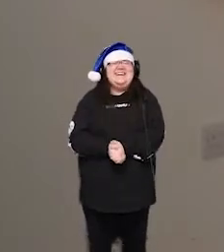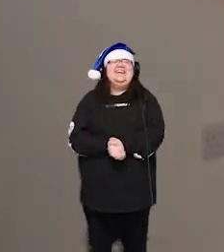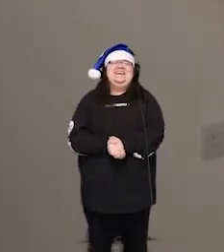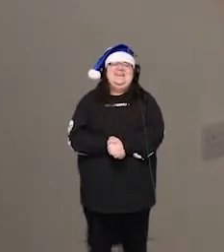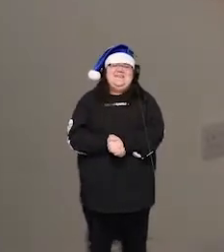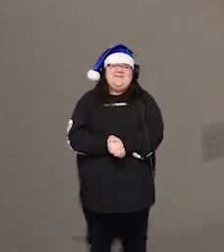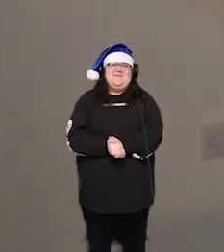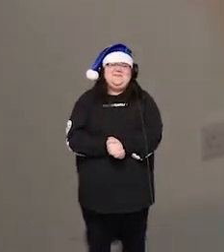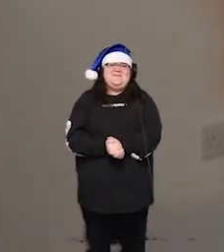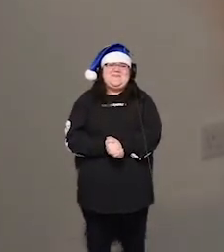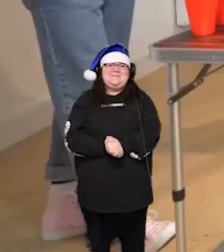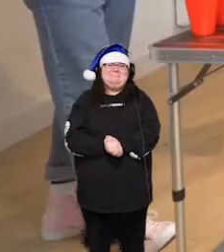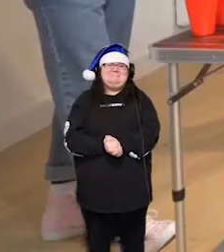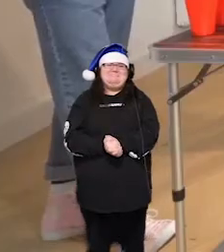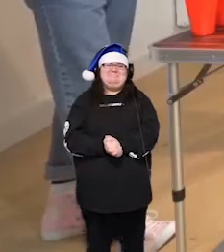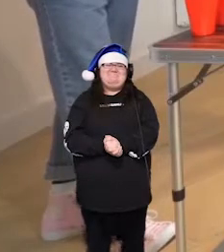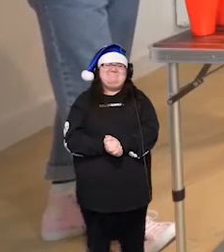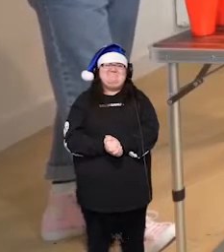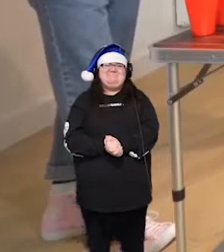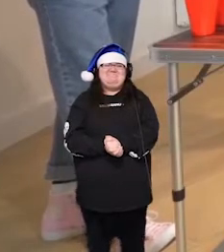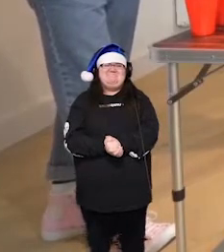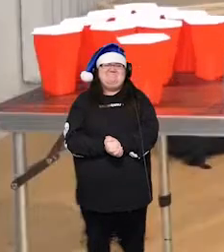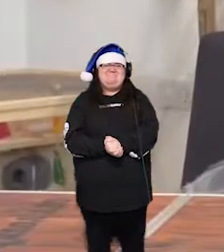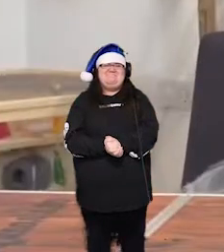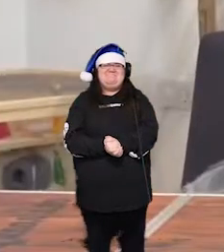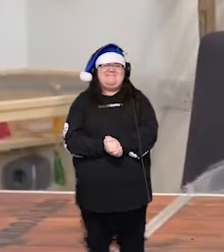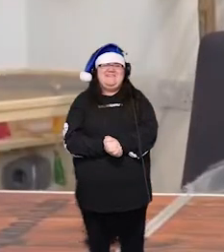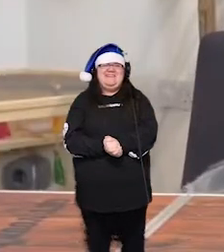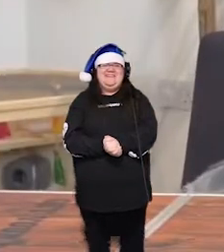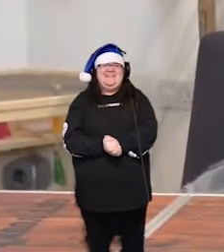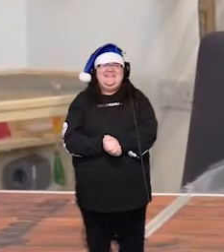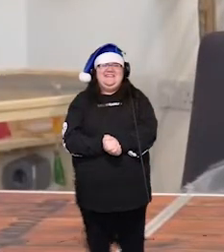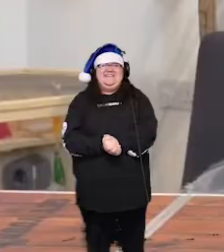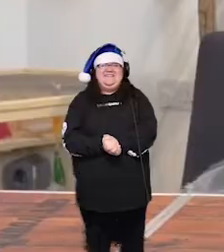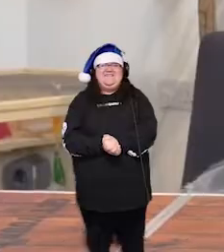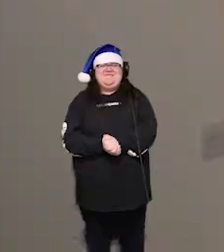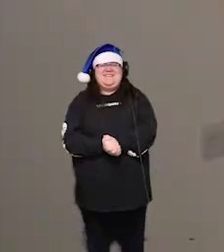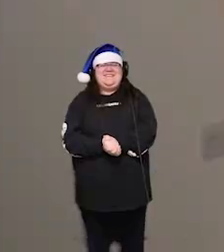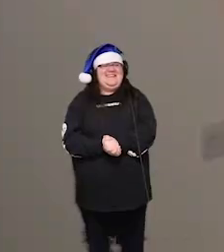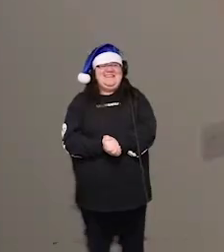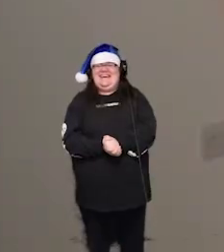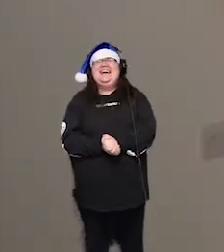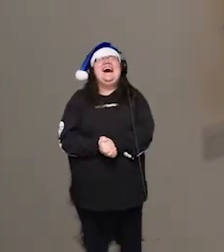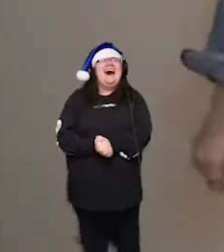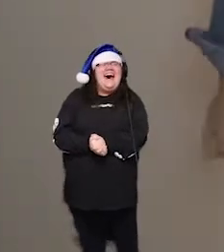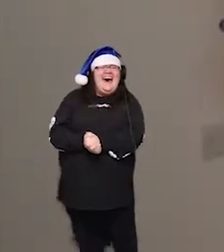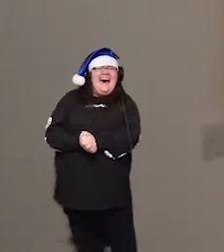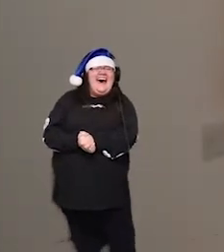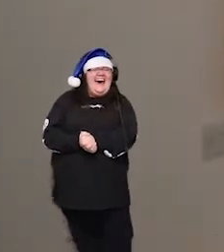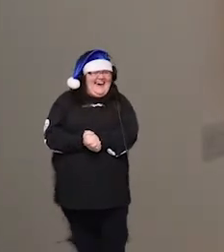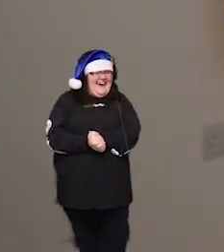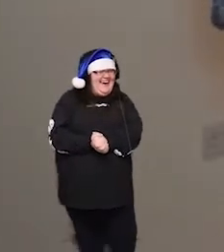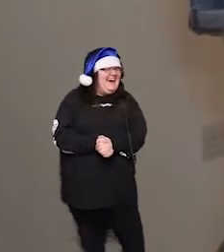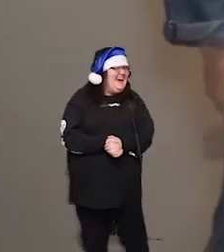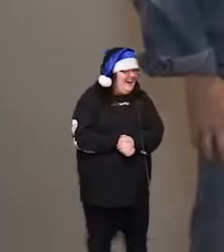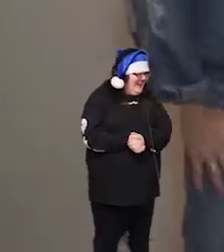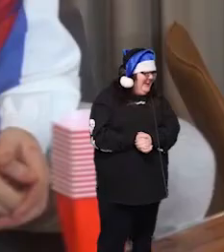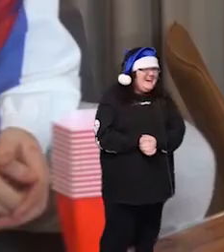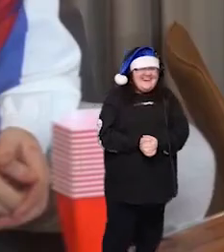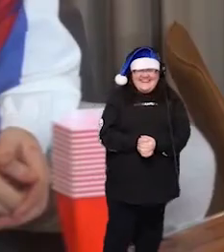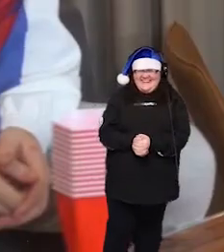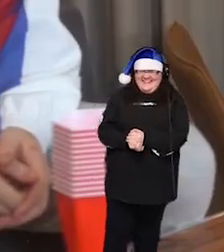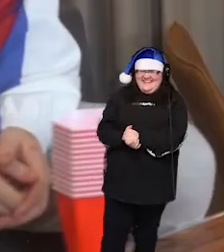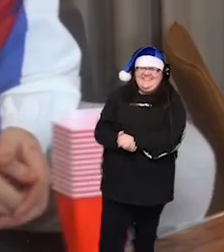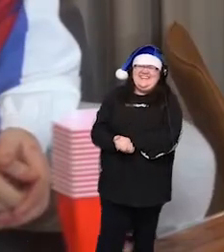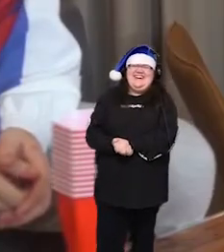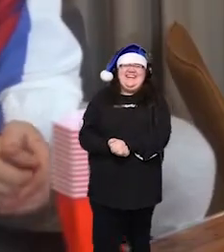they have to take a layer off their clothing. That's what we're here for today. Welcome to the GMX channel, guys. You first. Yeah. I'm ready. Yeah, go on, chuck it.